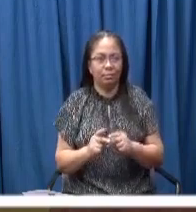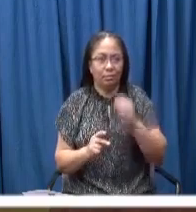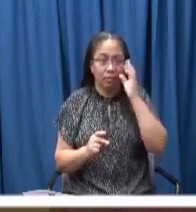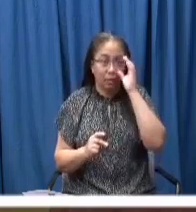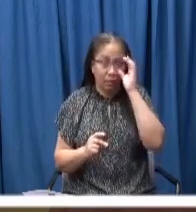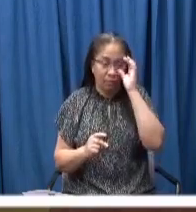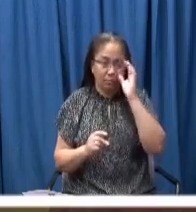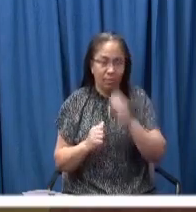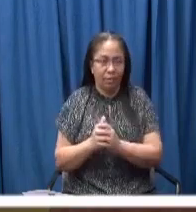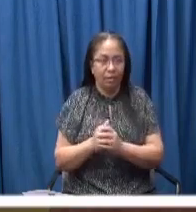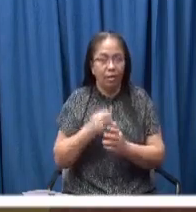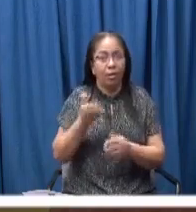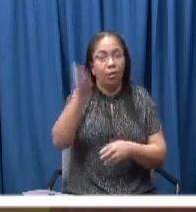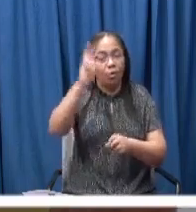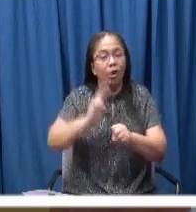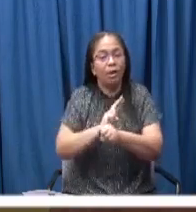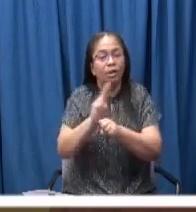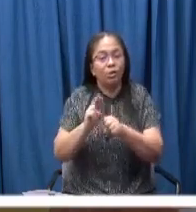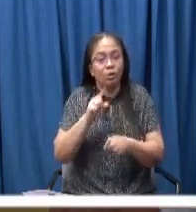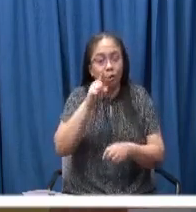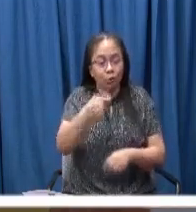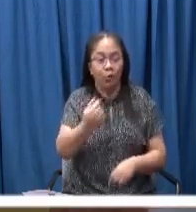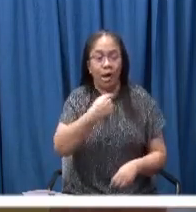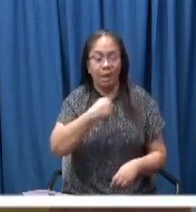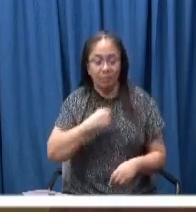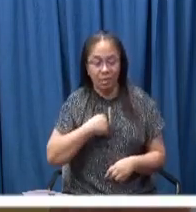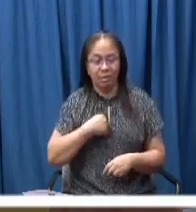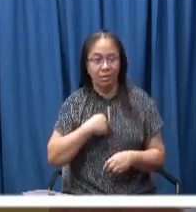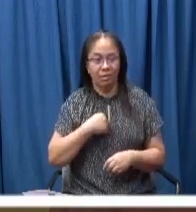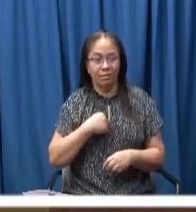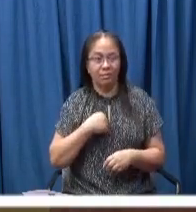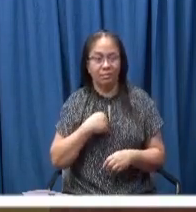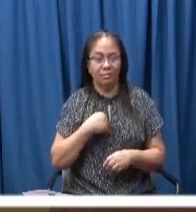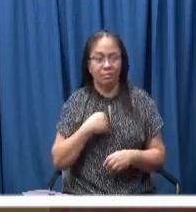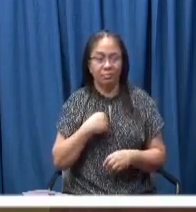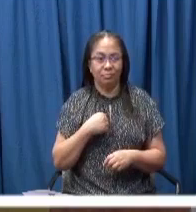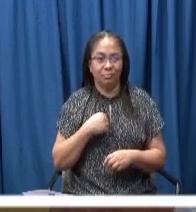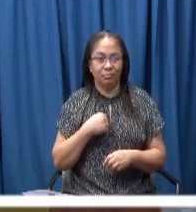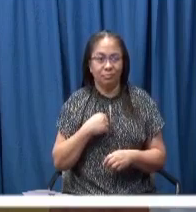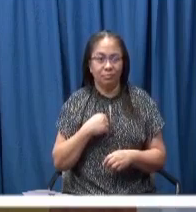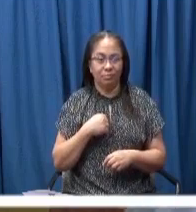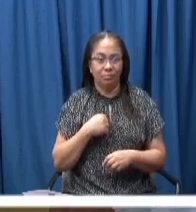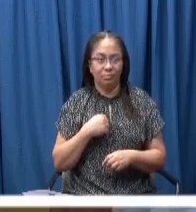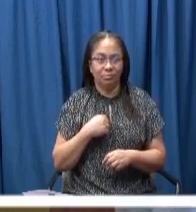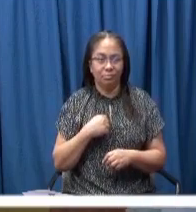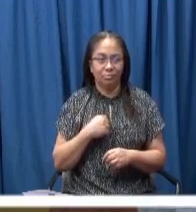by animating you and me to respond to what he's asking of us.